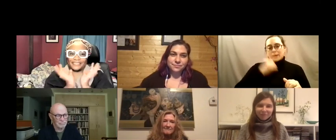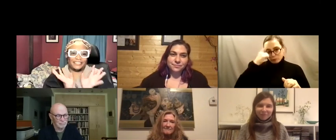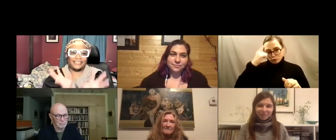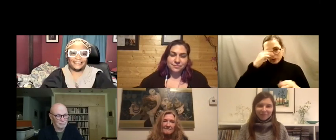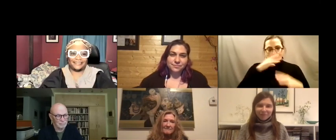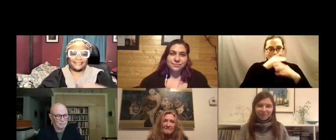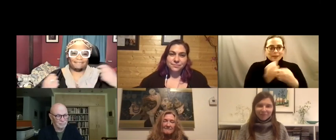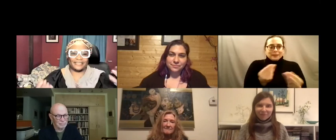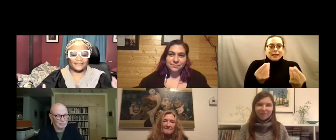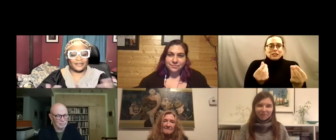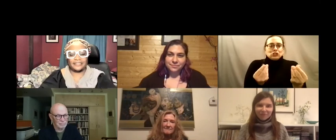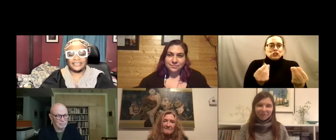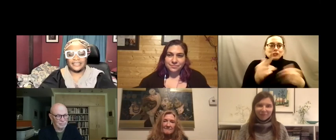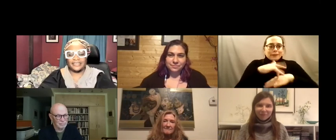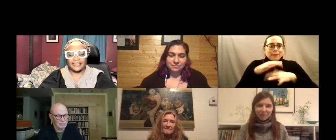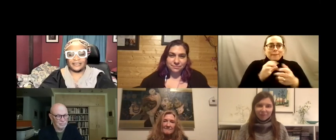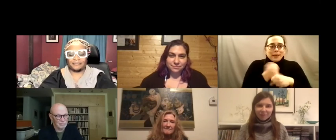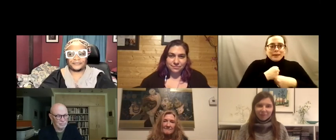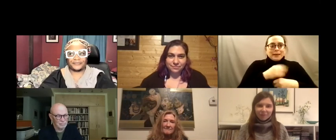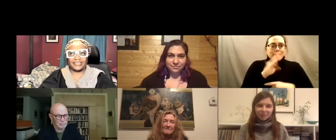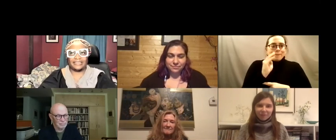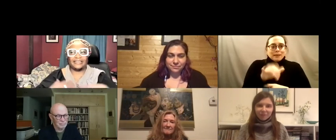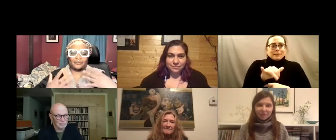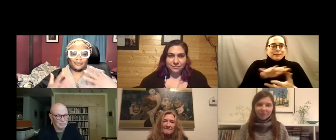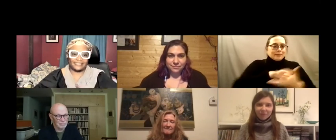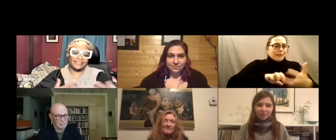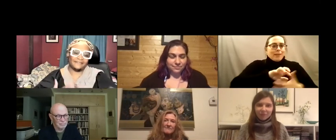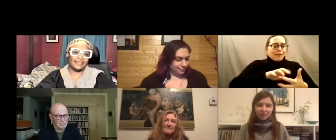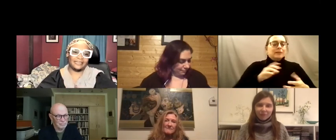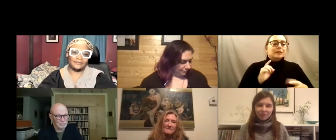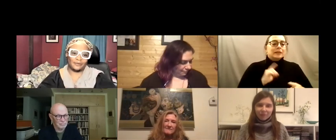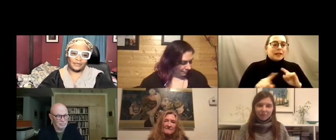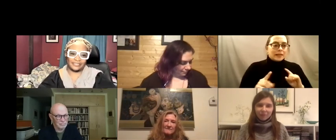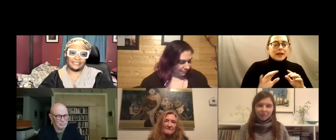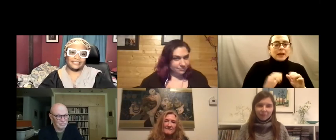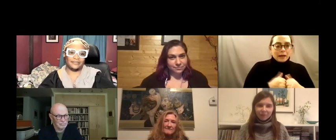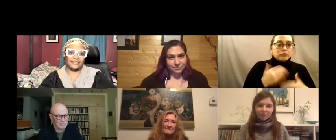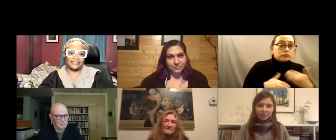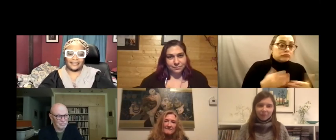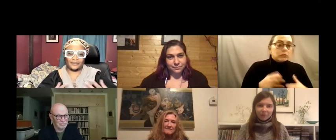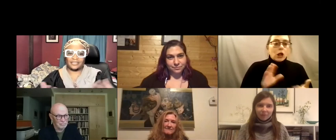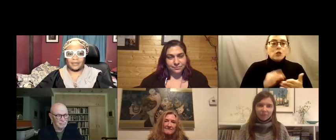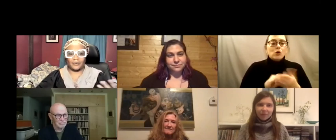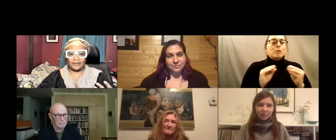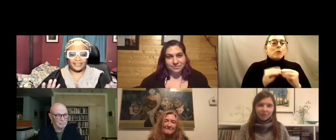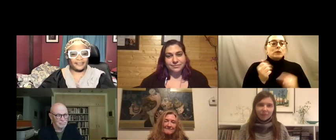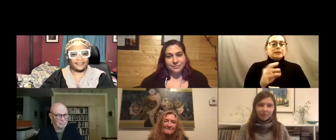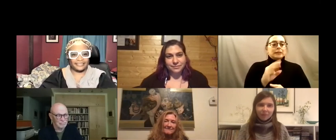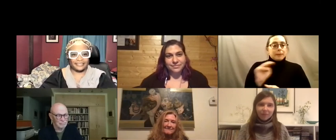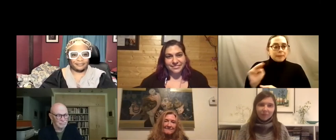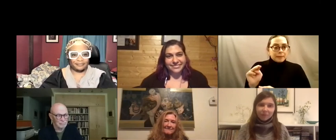the touching and into the mess of it all. And then in the processing of that, I kind of learned more about 16 mil and kind of wanted to make more of